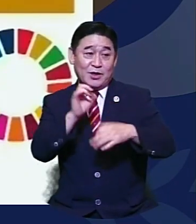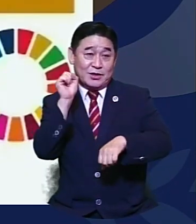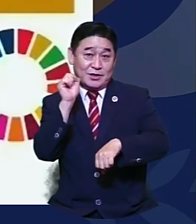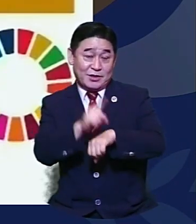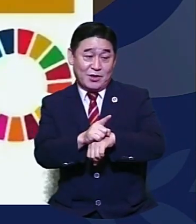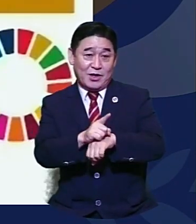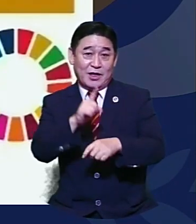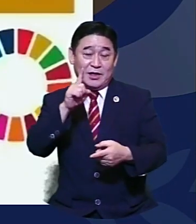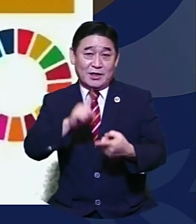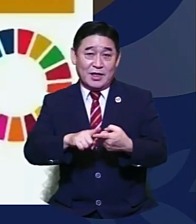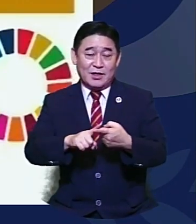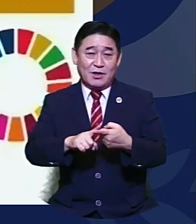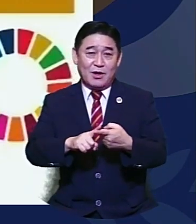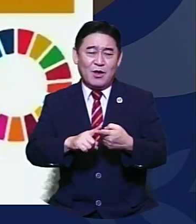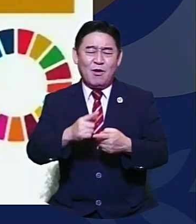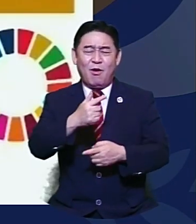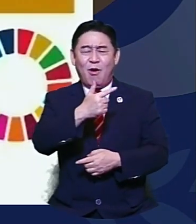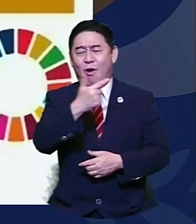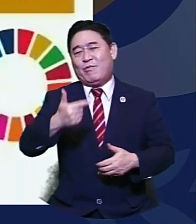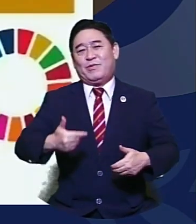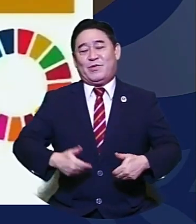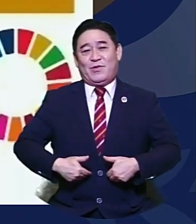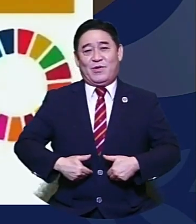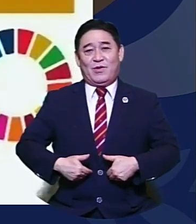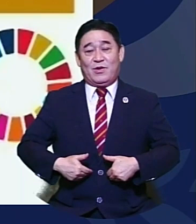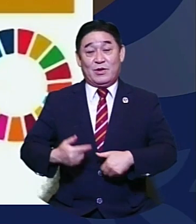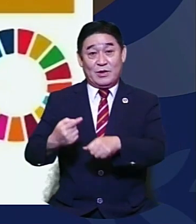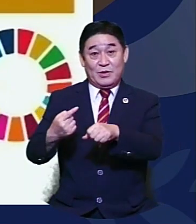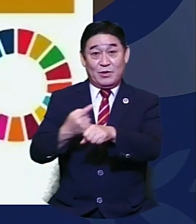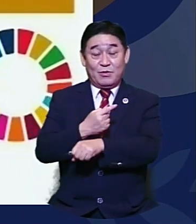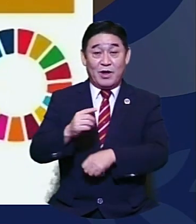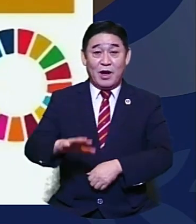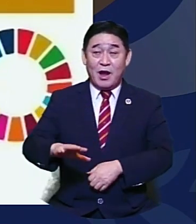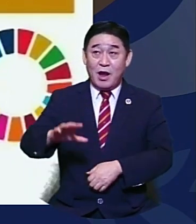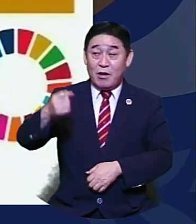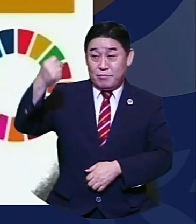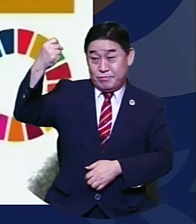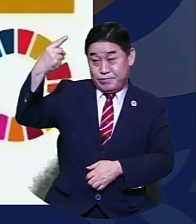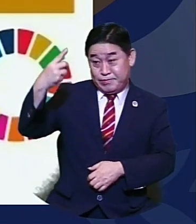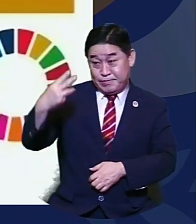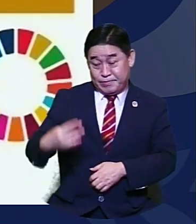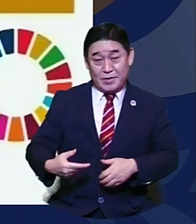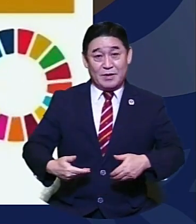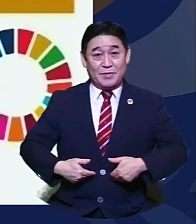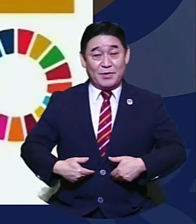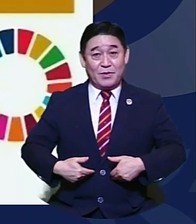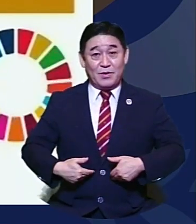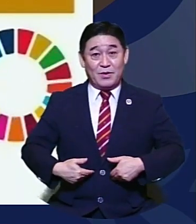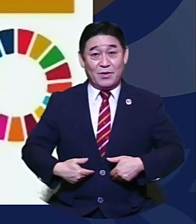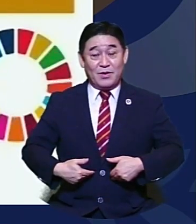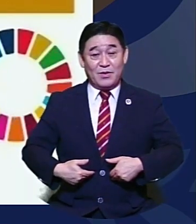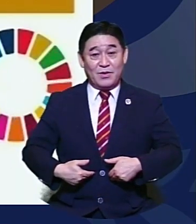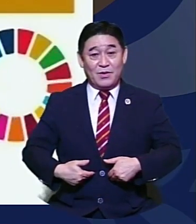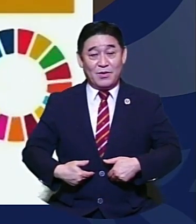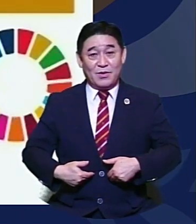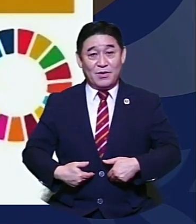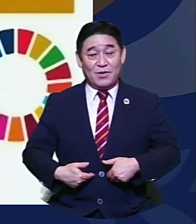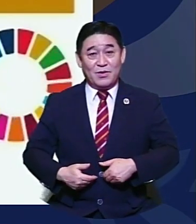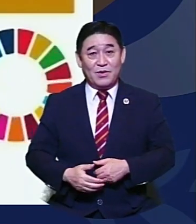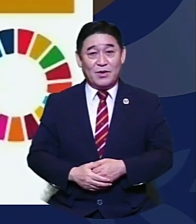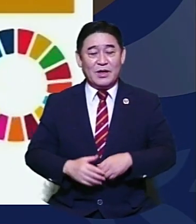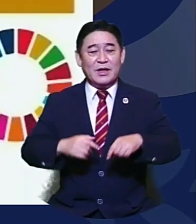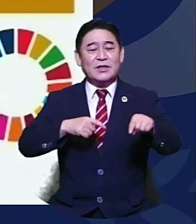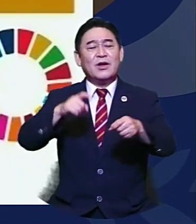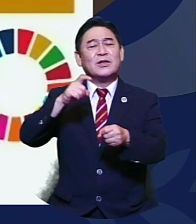case is clear. We know we need to be setting priorities. And here, I think the importance of political will,